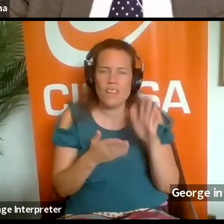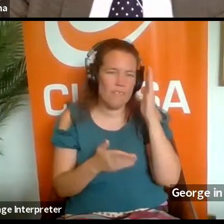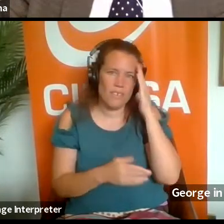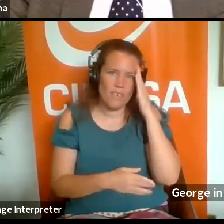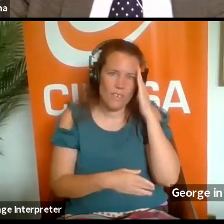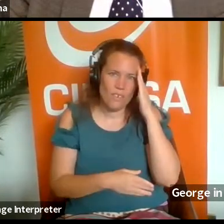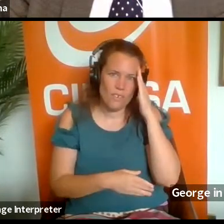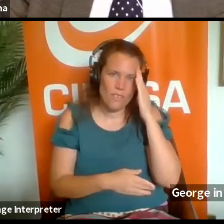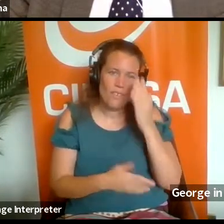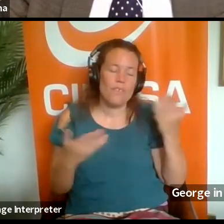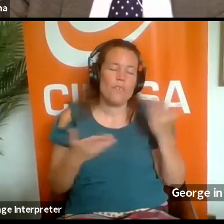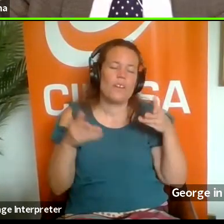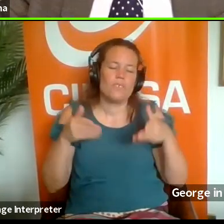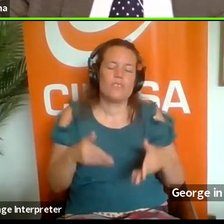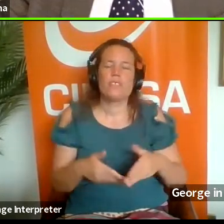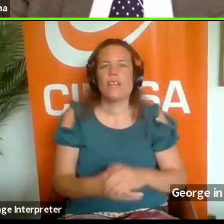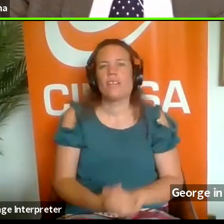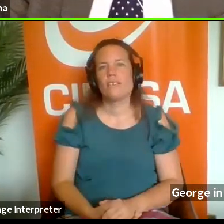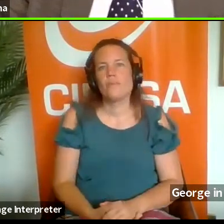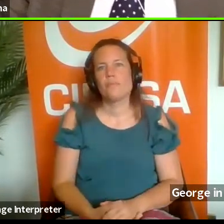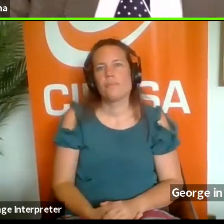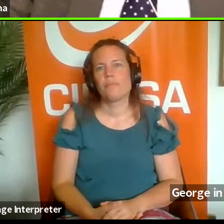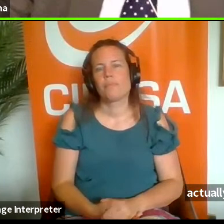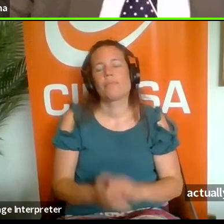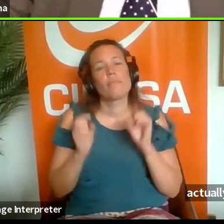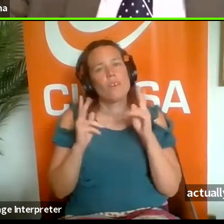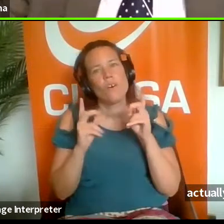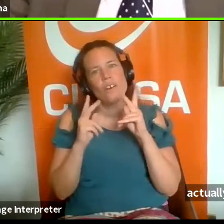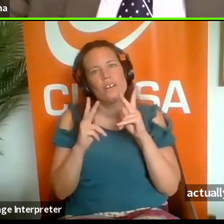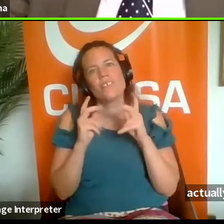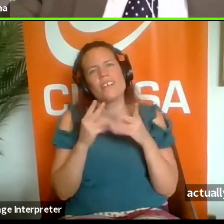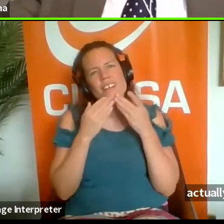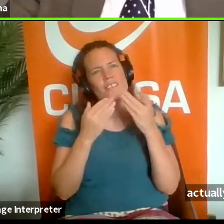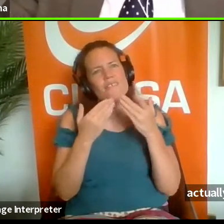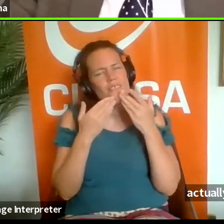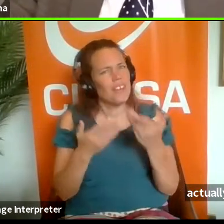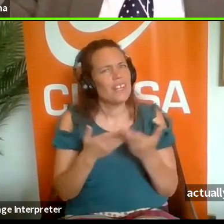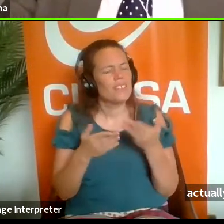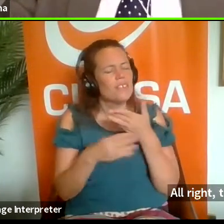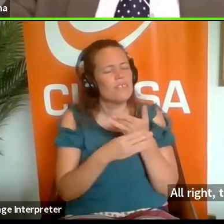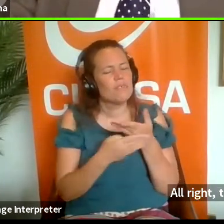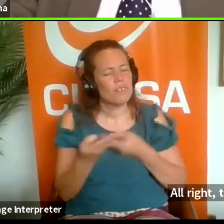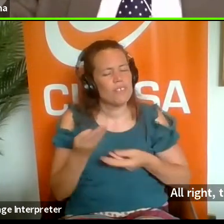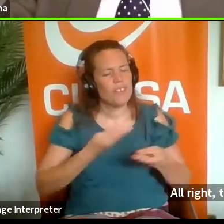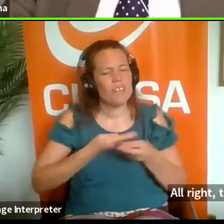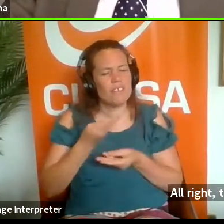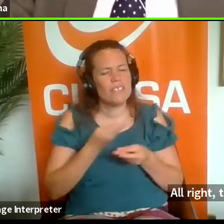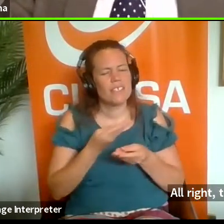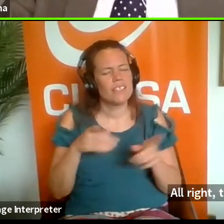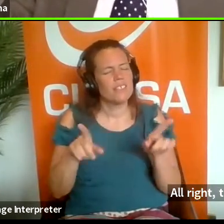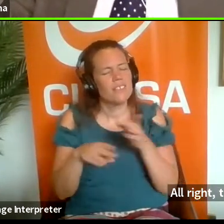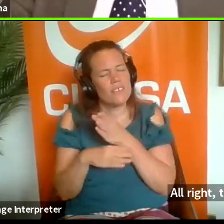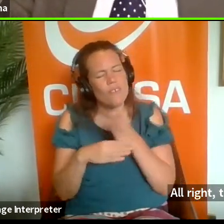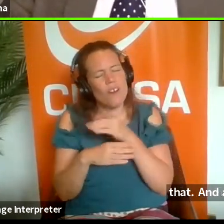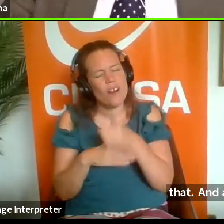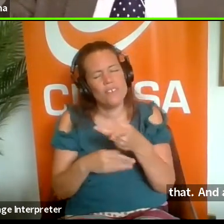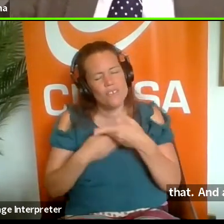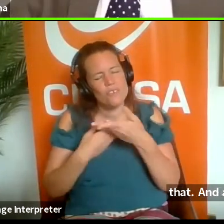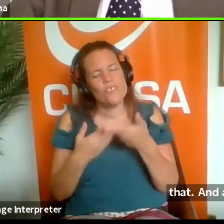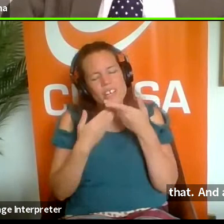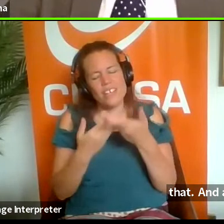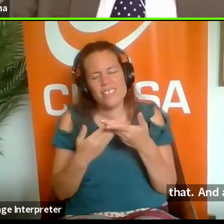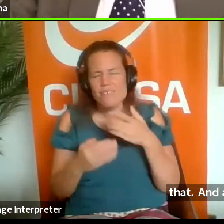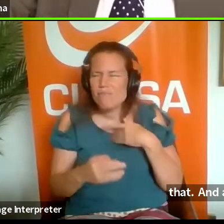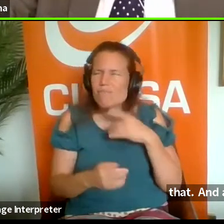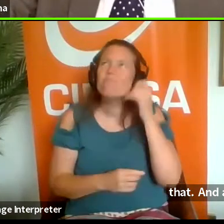where you stand. All right. Thank you for sharing that. And as you shared, I remembered something that happened to me.